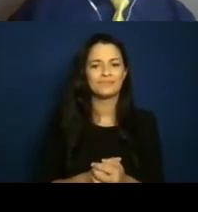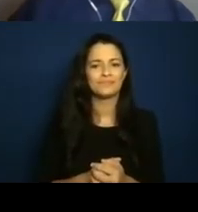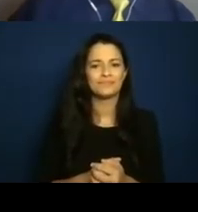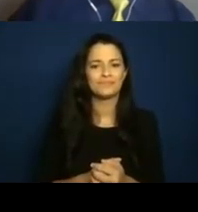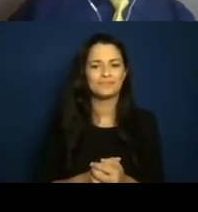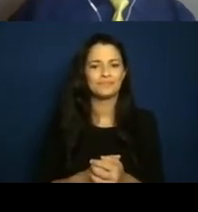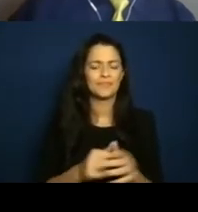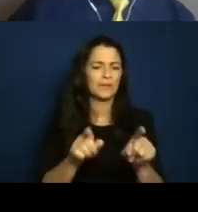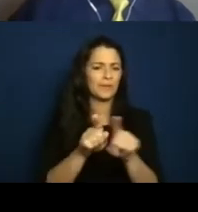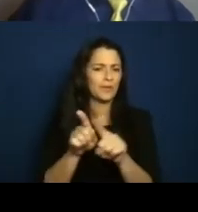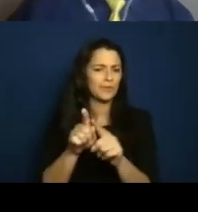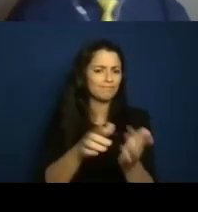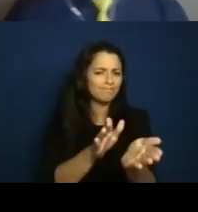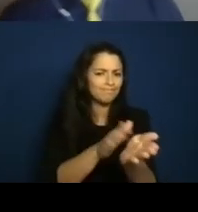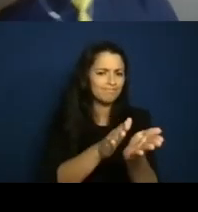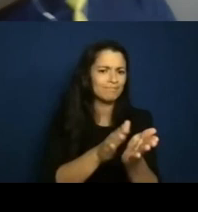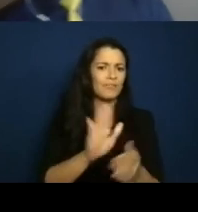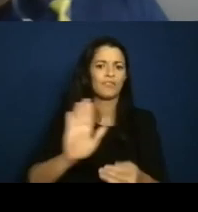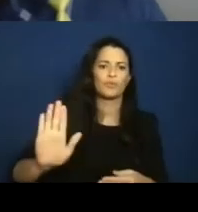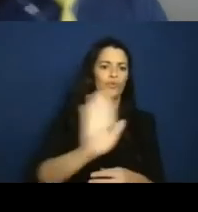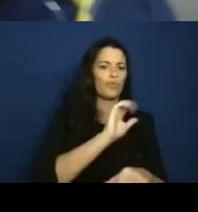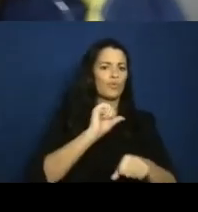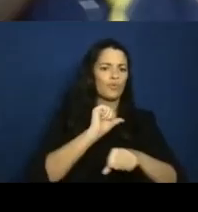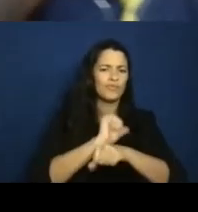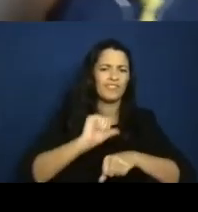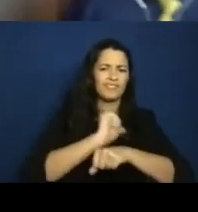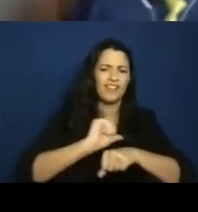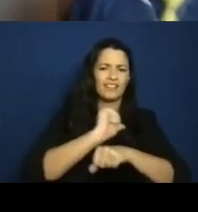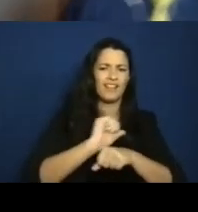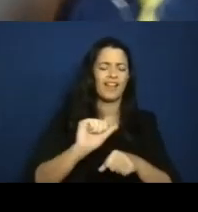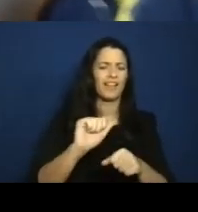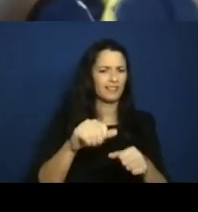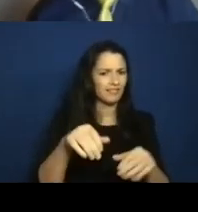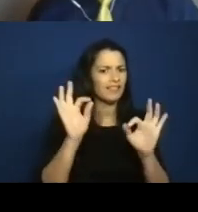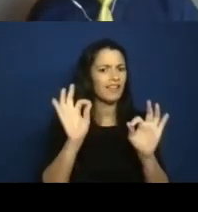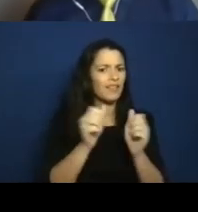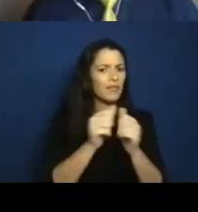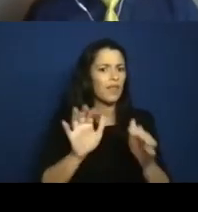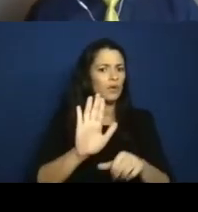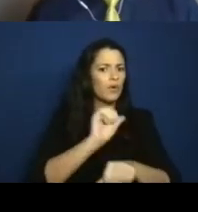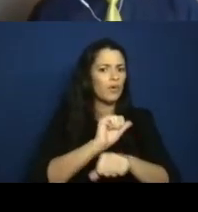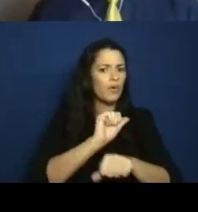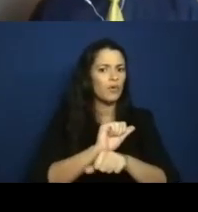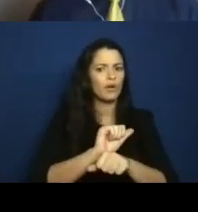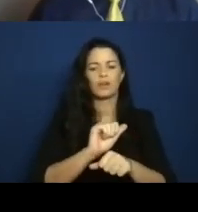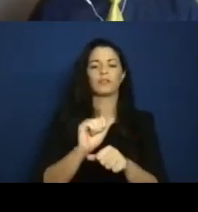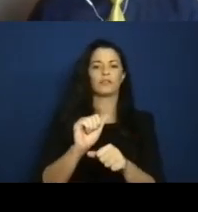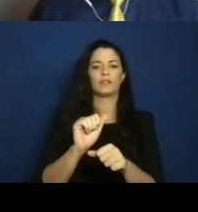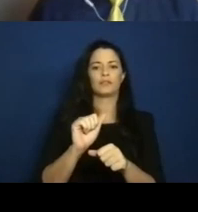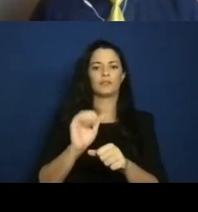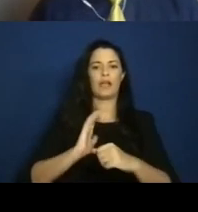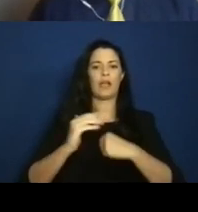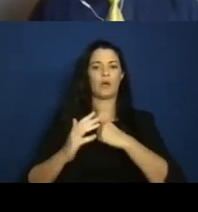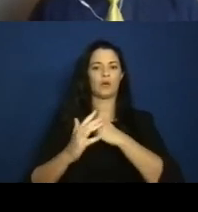compliment you for the great work that you're doing. And certainly without that in the part of the country that you live in, we would not see the